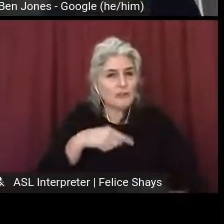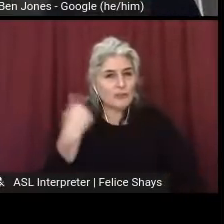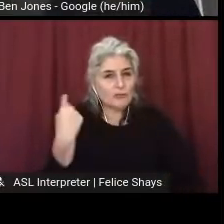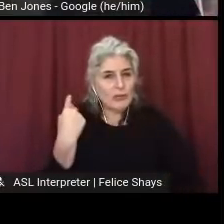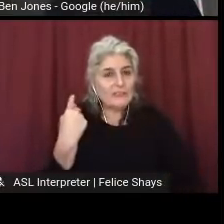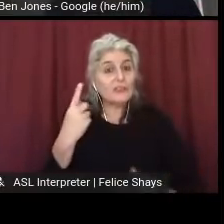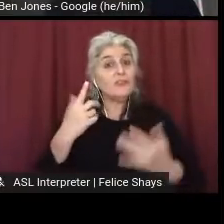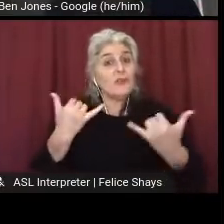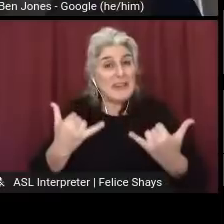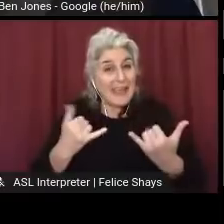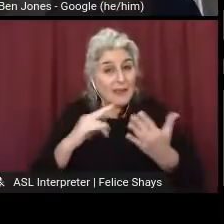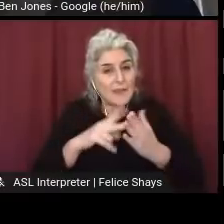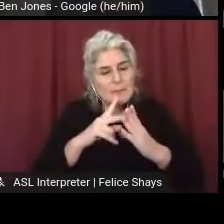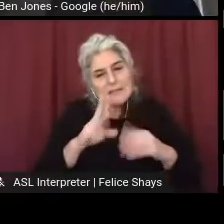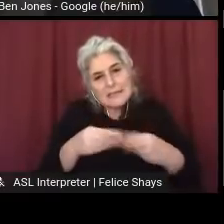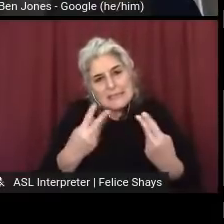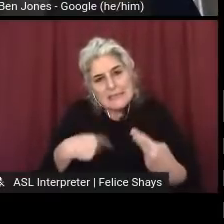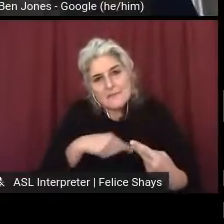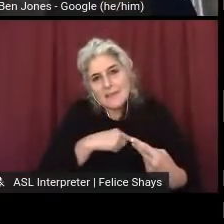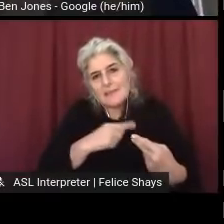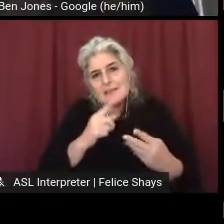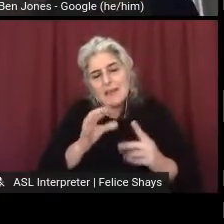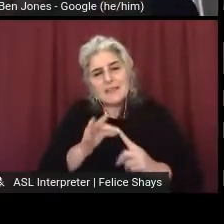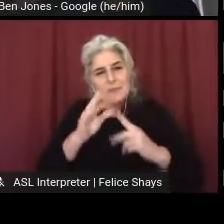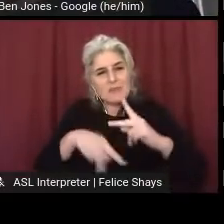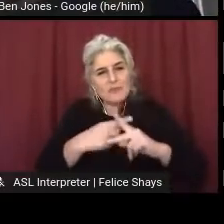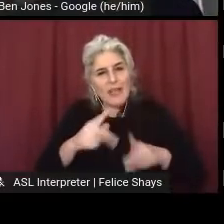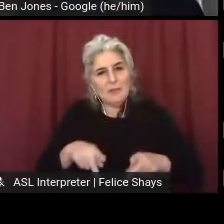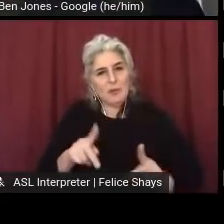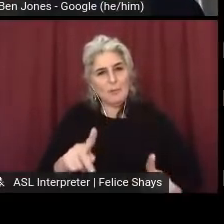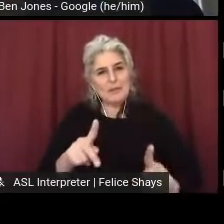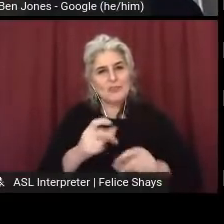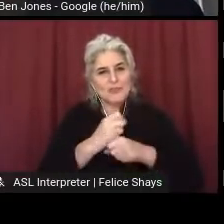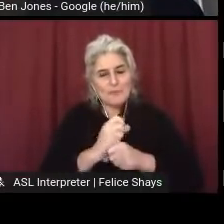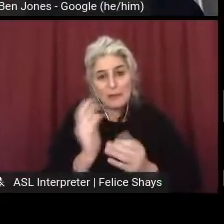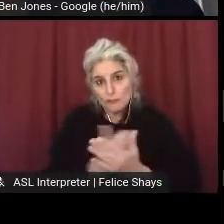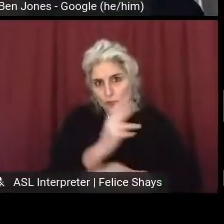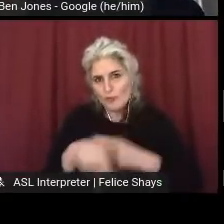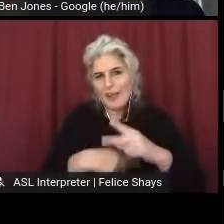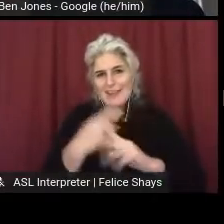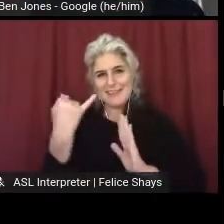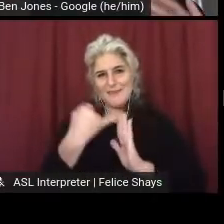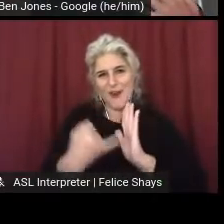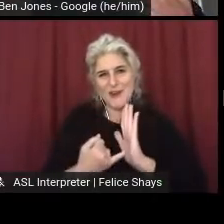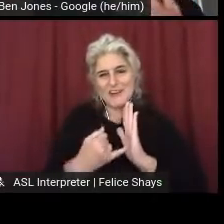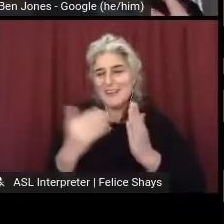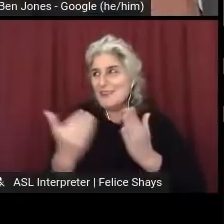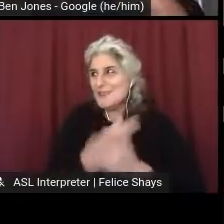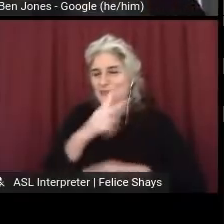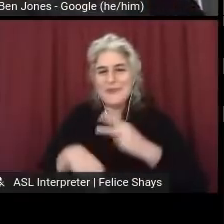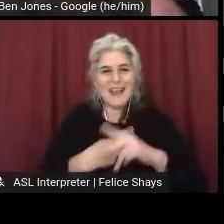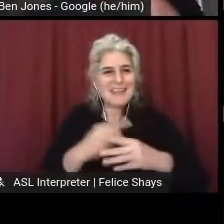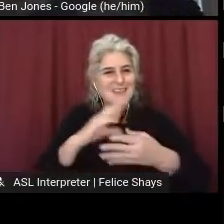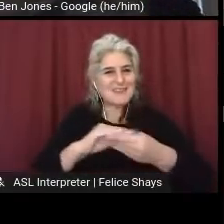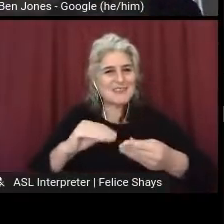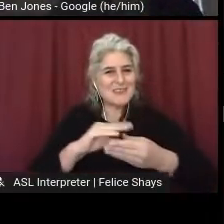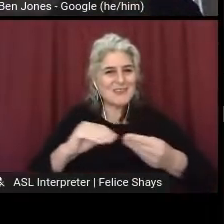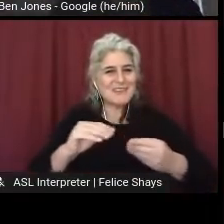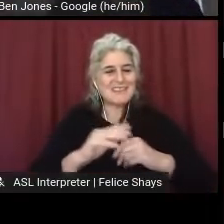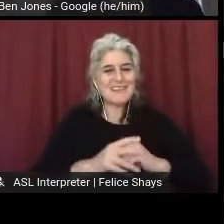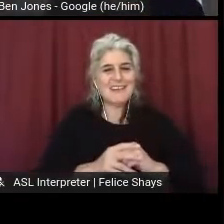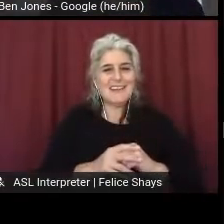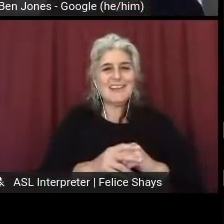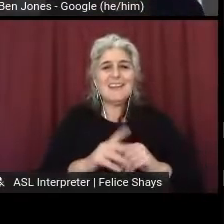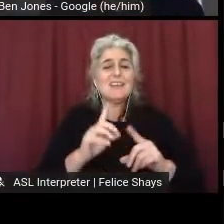to do a new kind of storytelling, but only if we aren't trying to do the old kind of storytelling just with superhuman effort